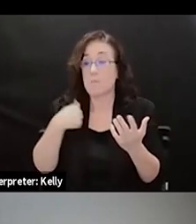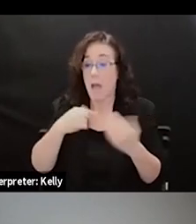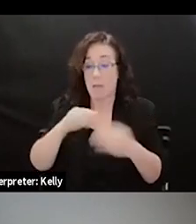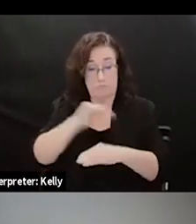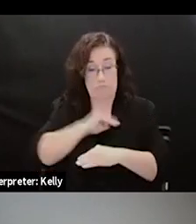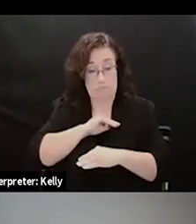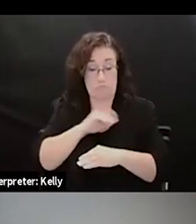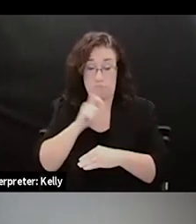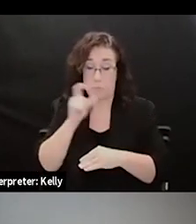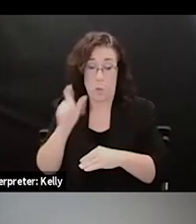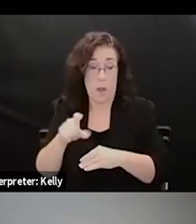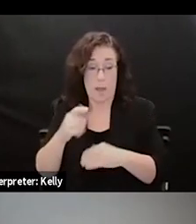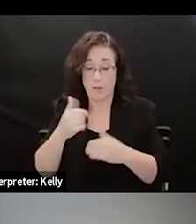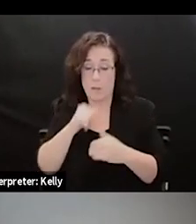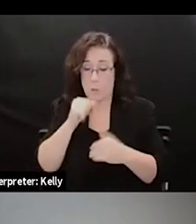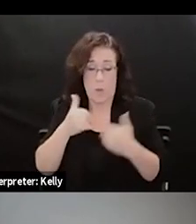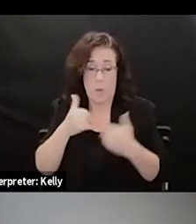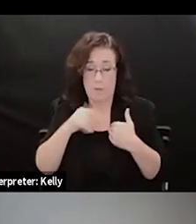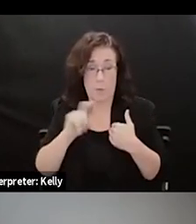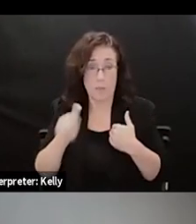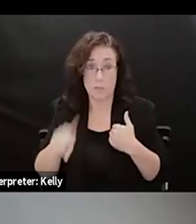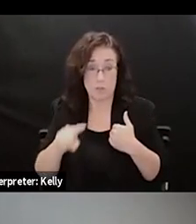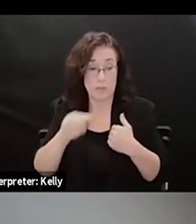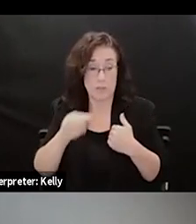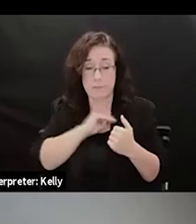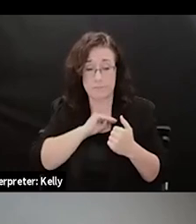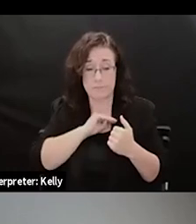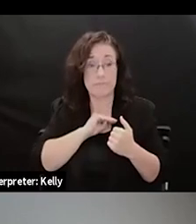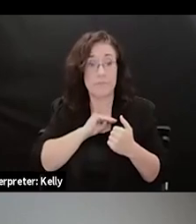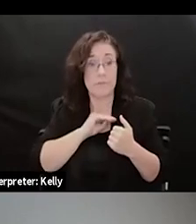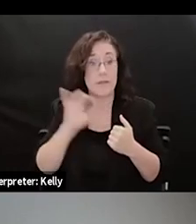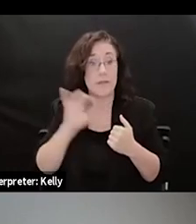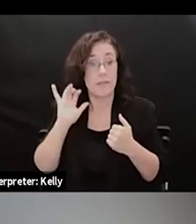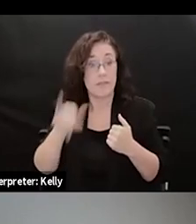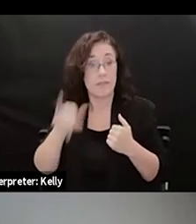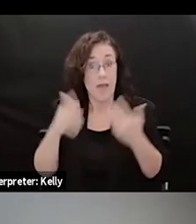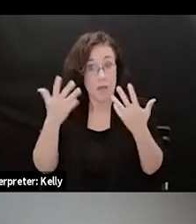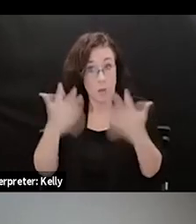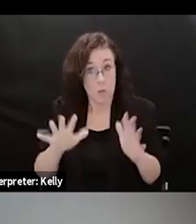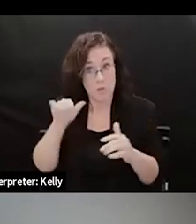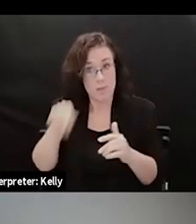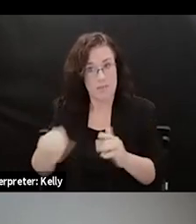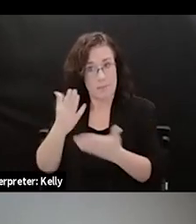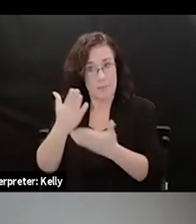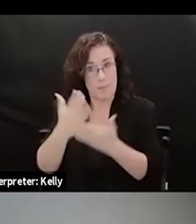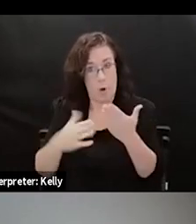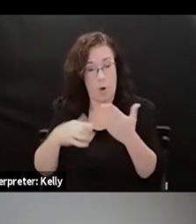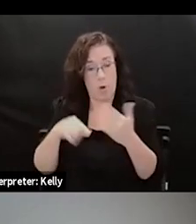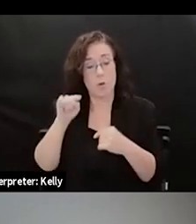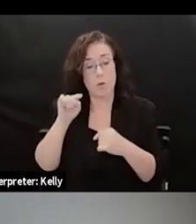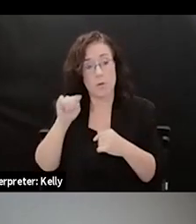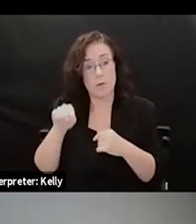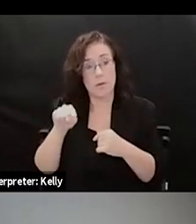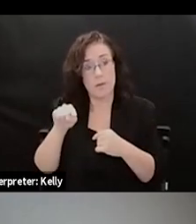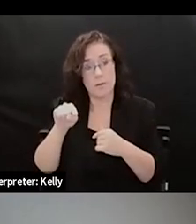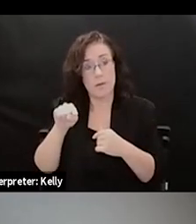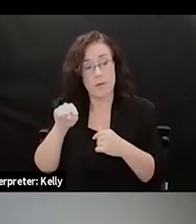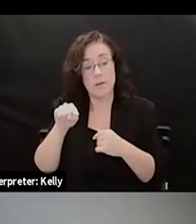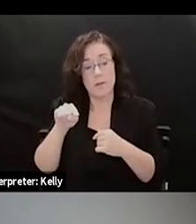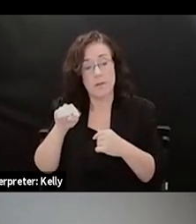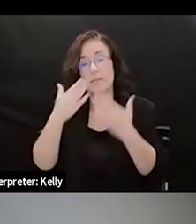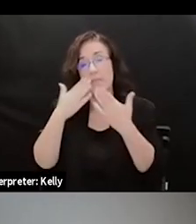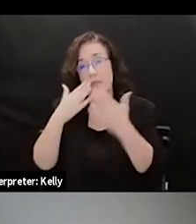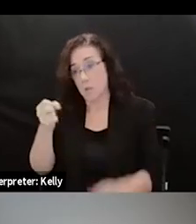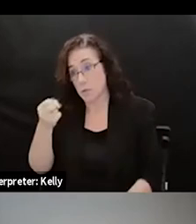other board members and so i am good that concludes this particular item again thank you to shiloh thank